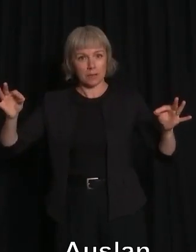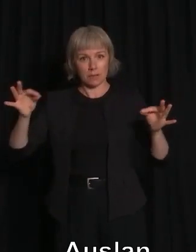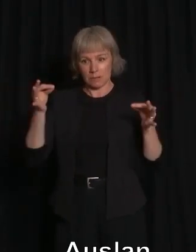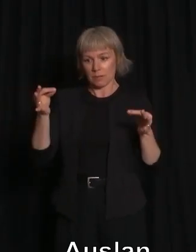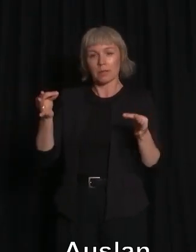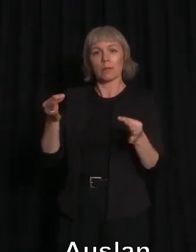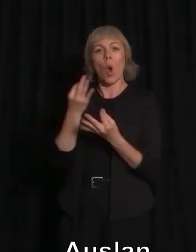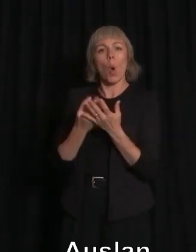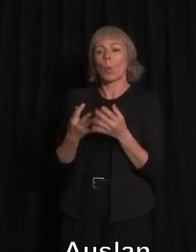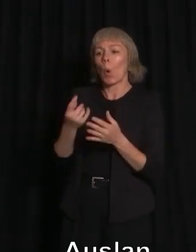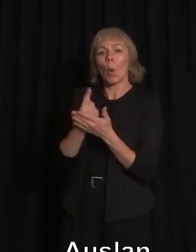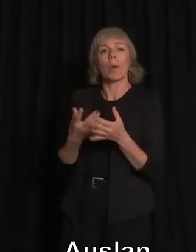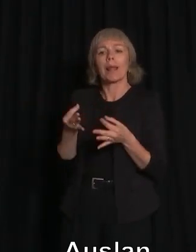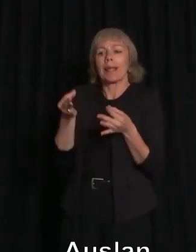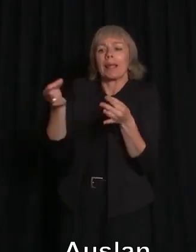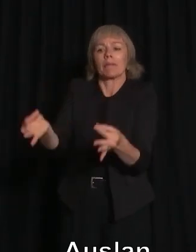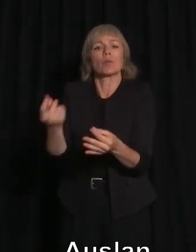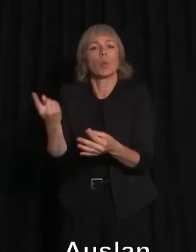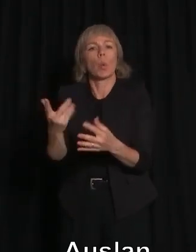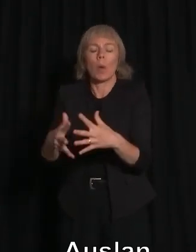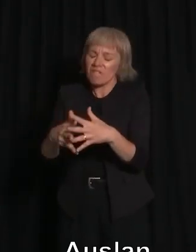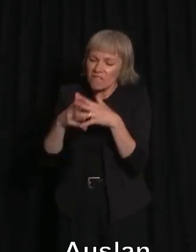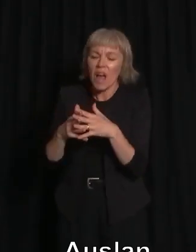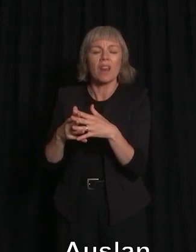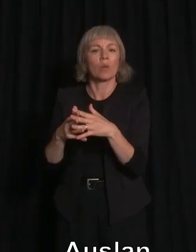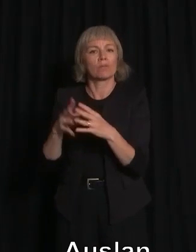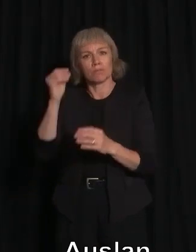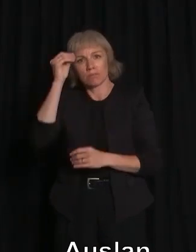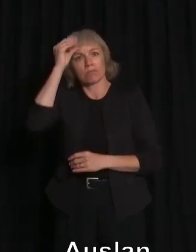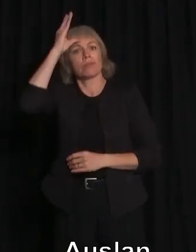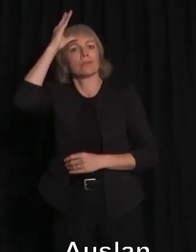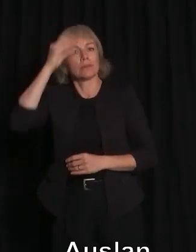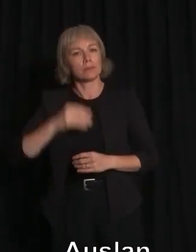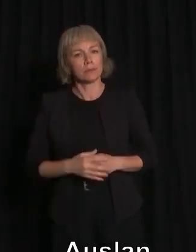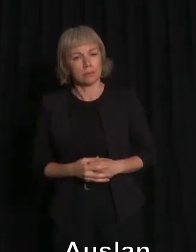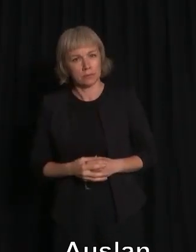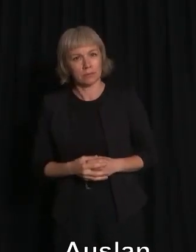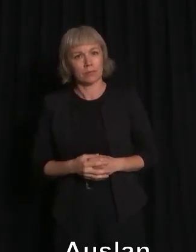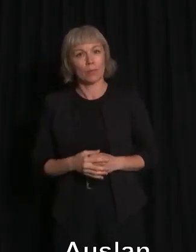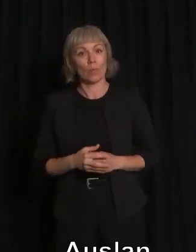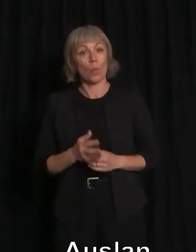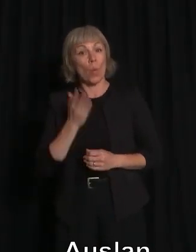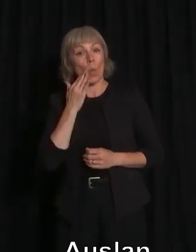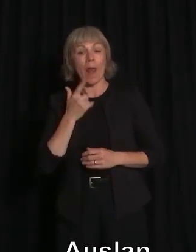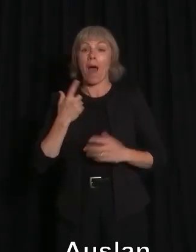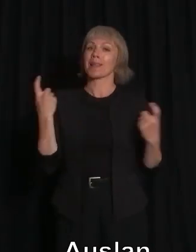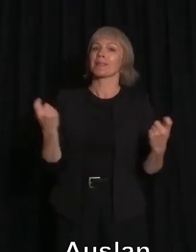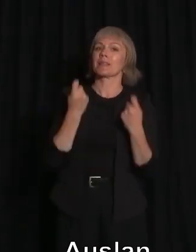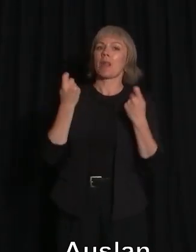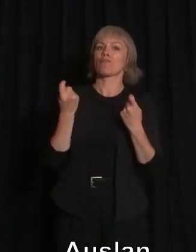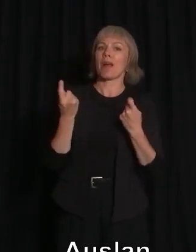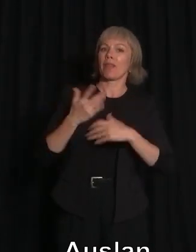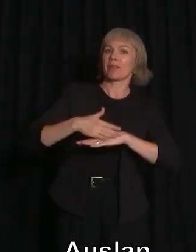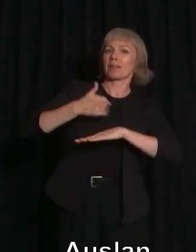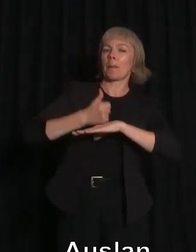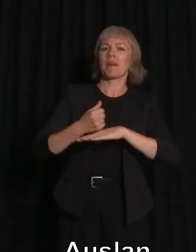those who add value. That is why, as I celebrate the creation of the Australian Fund for LGBTIQ+